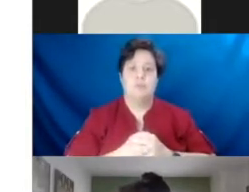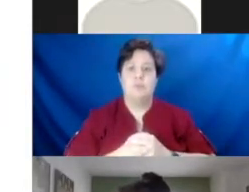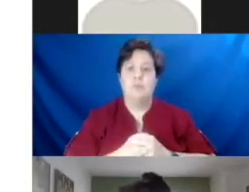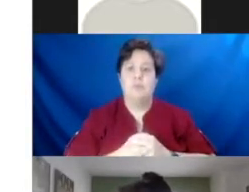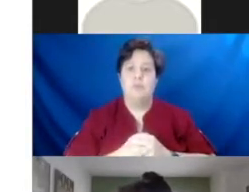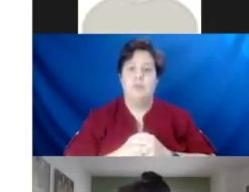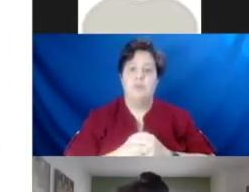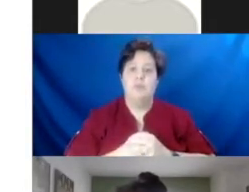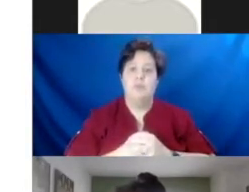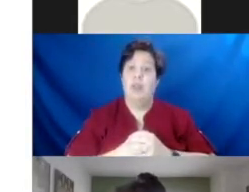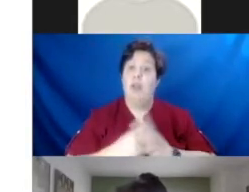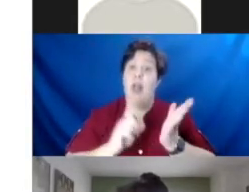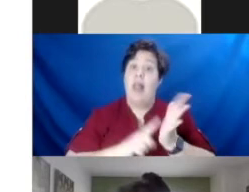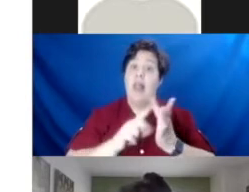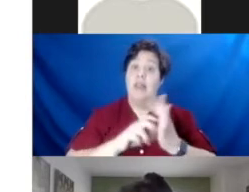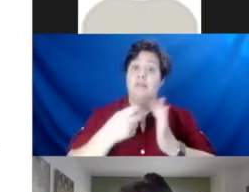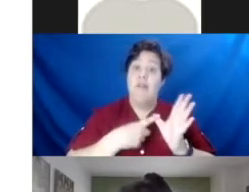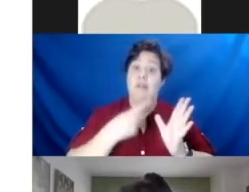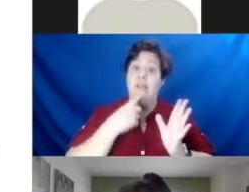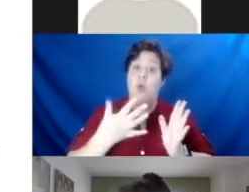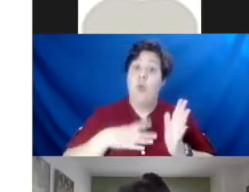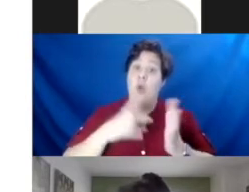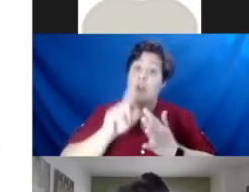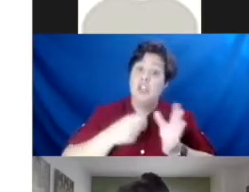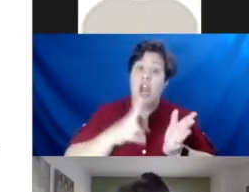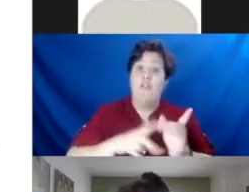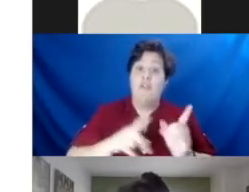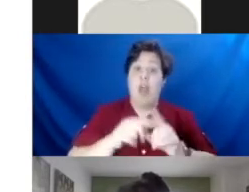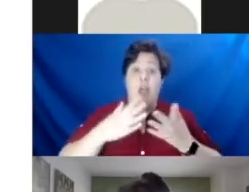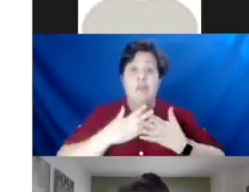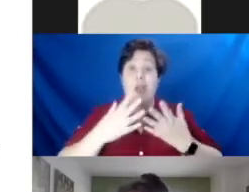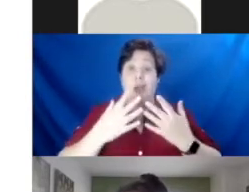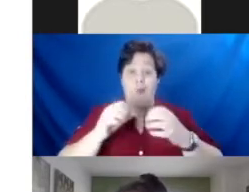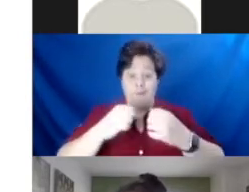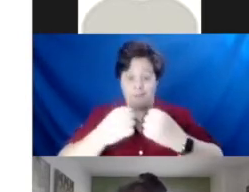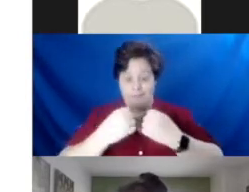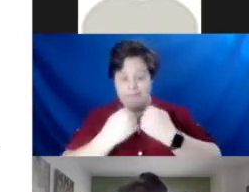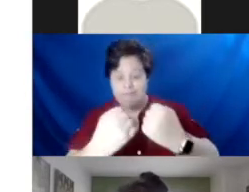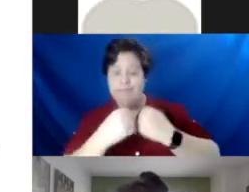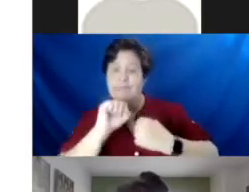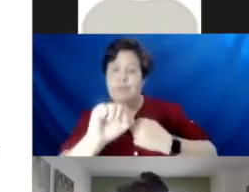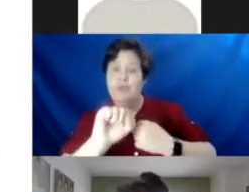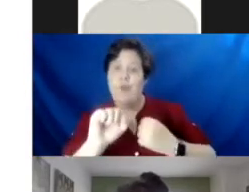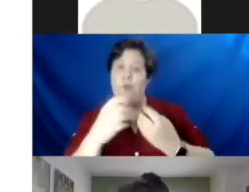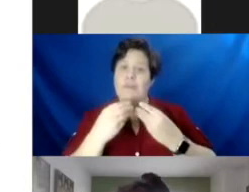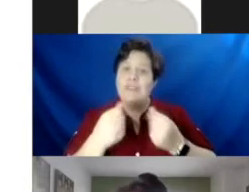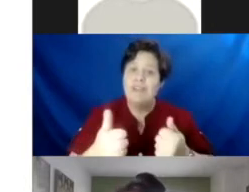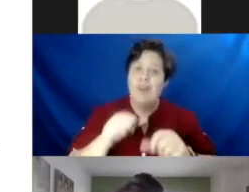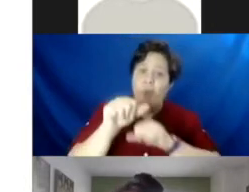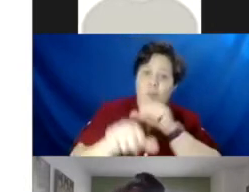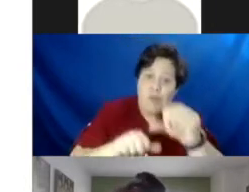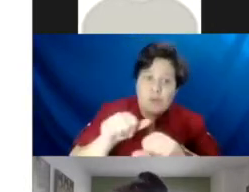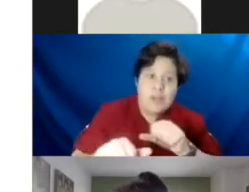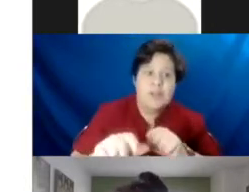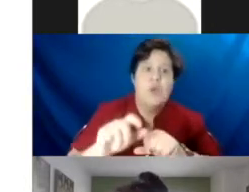So as Linda mentioned, we would like January to be a sharing of insight into your material, processes and content. It will be framed